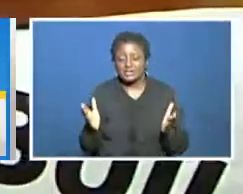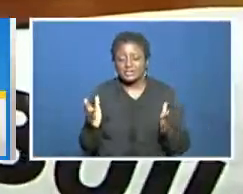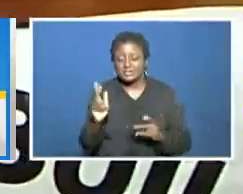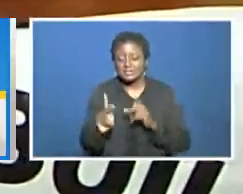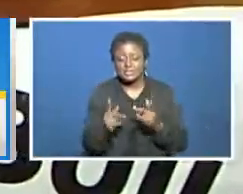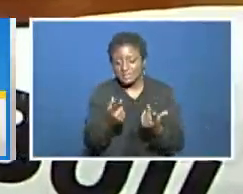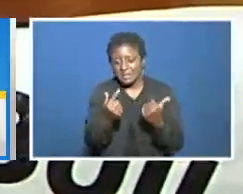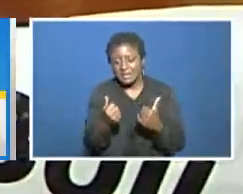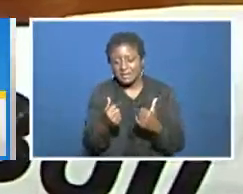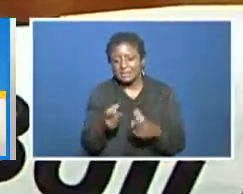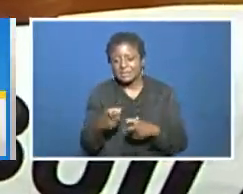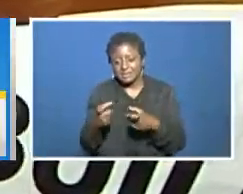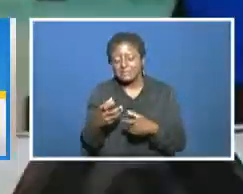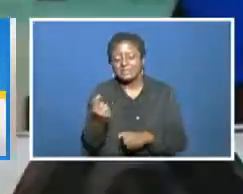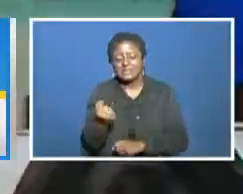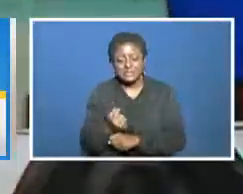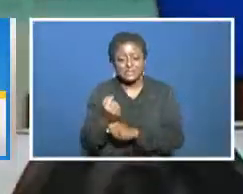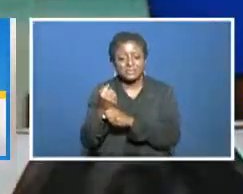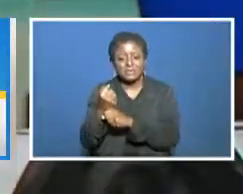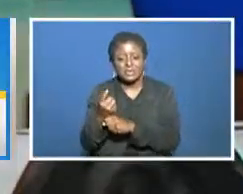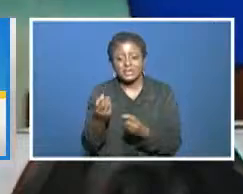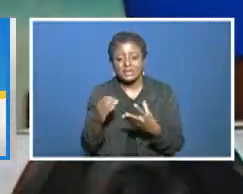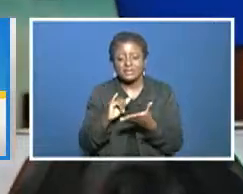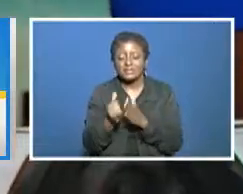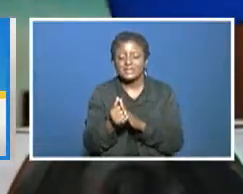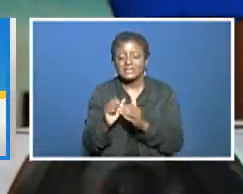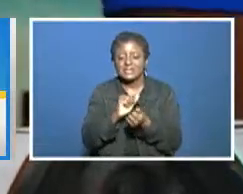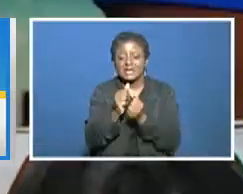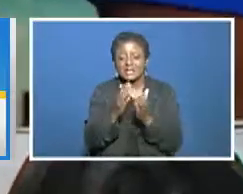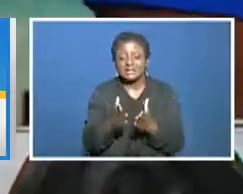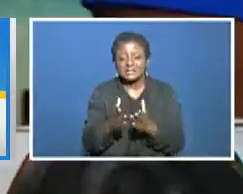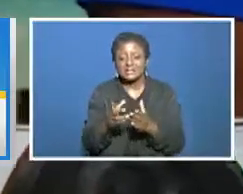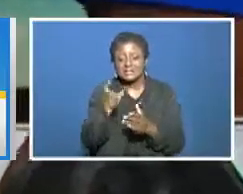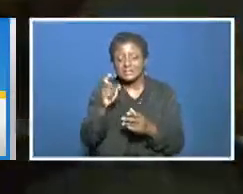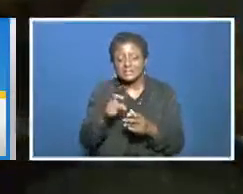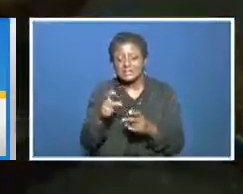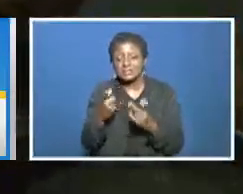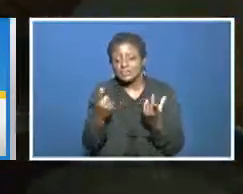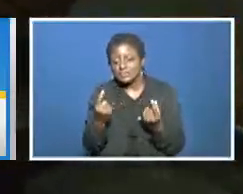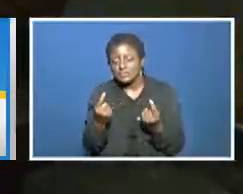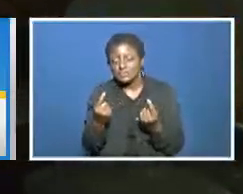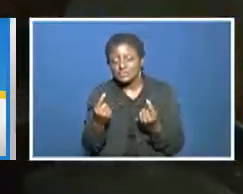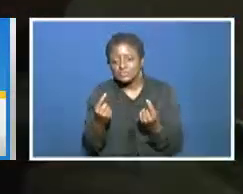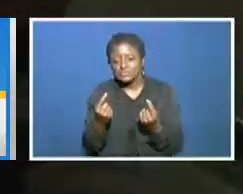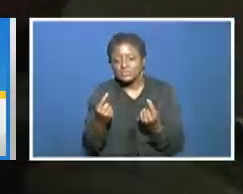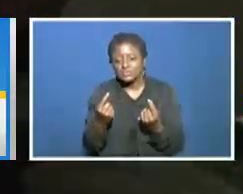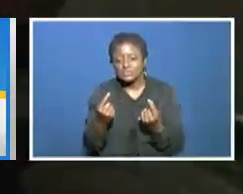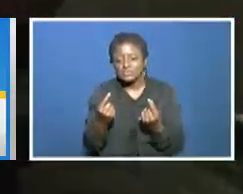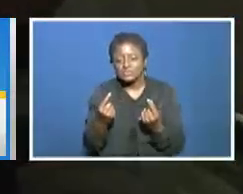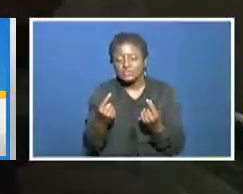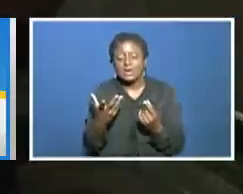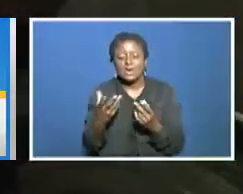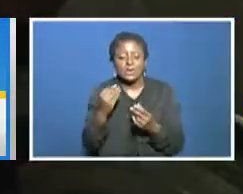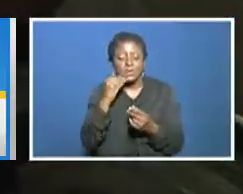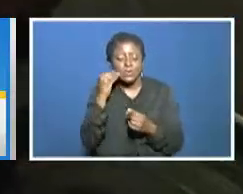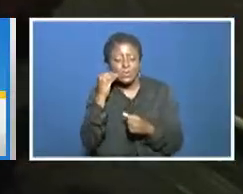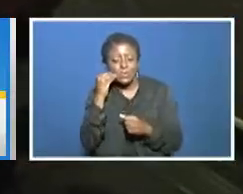come out, give us their support. A lot of these athletes had to resort to home workouts, going on an open park when they were allowed